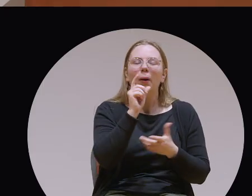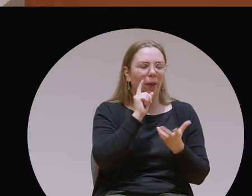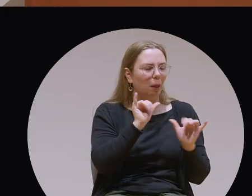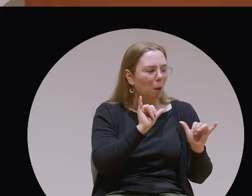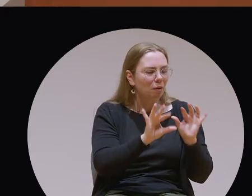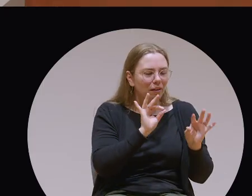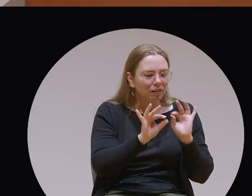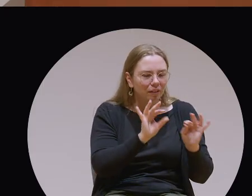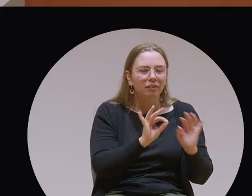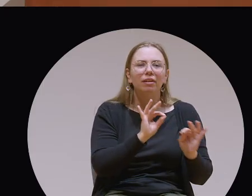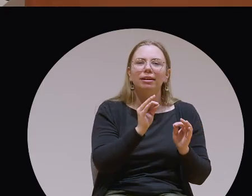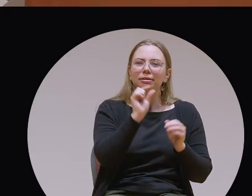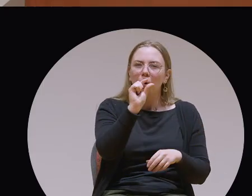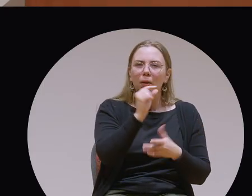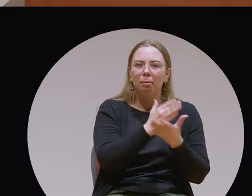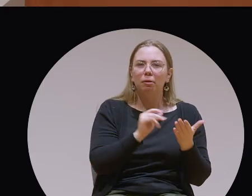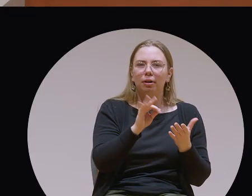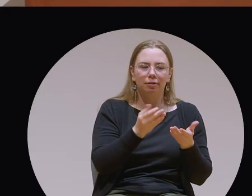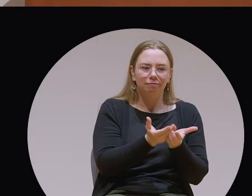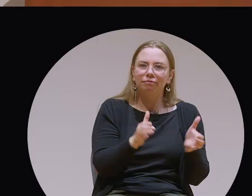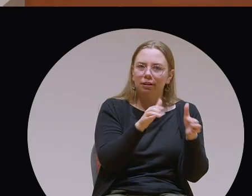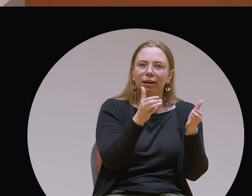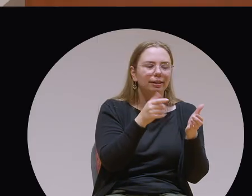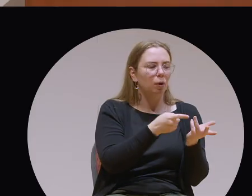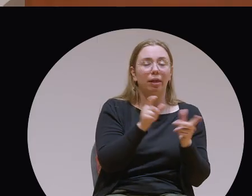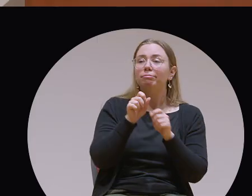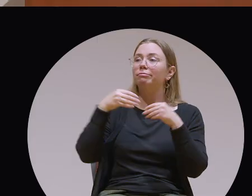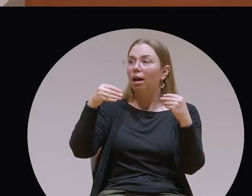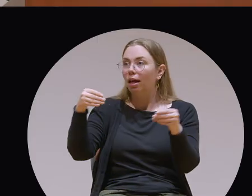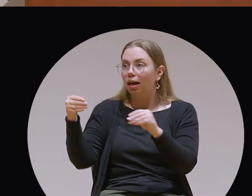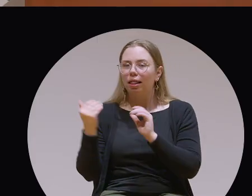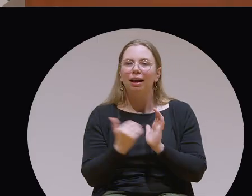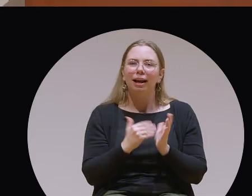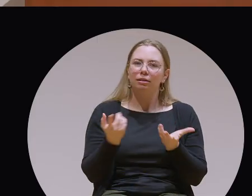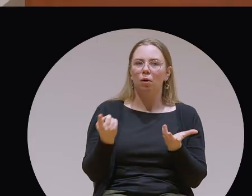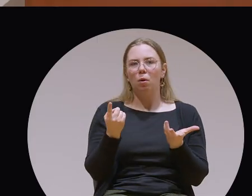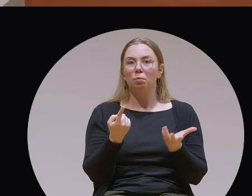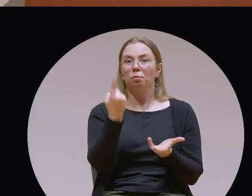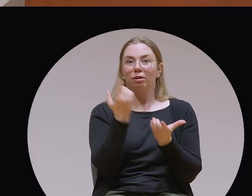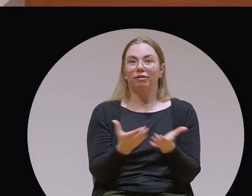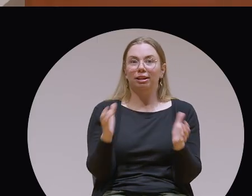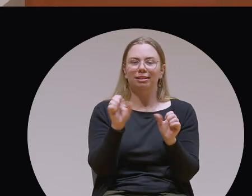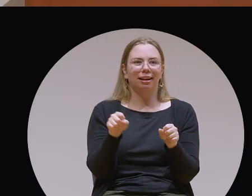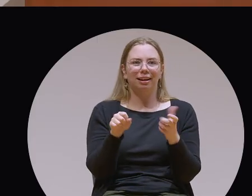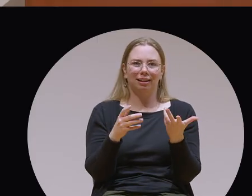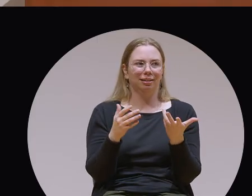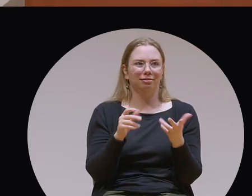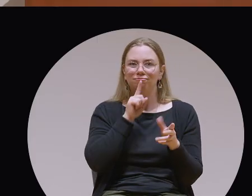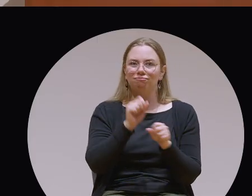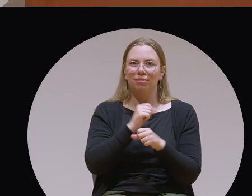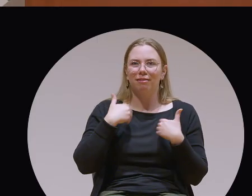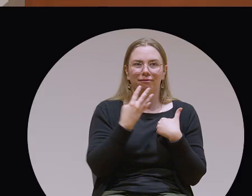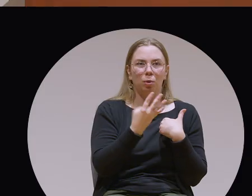soil that was left over, and they'd take out the small pieces. So one vase could land up, as this did, with 4 or 5 different